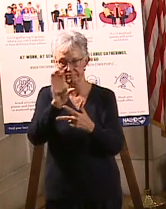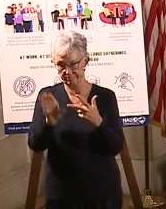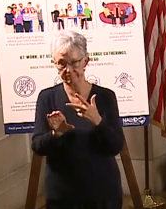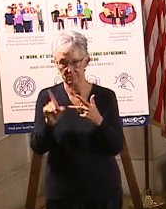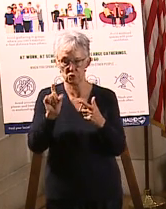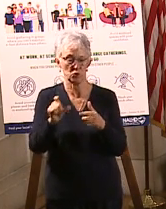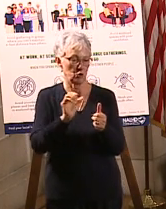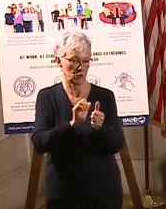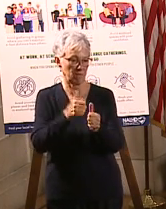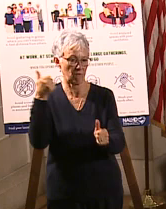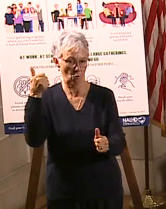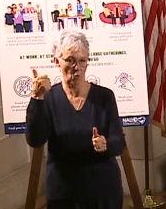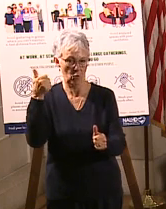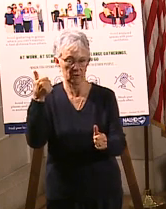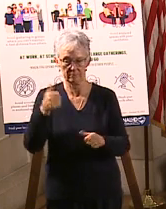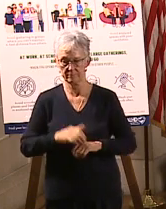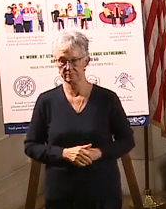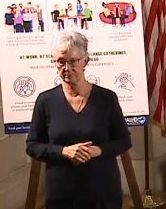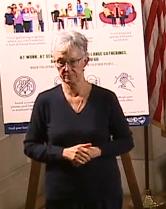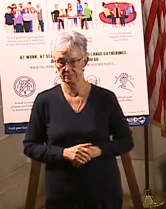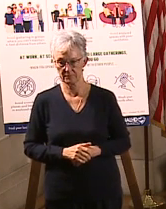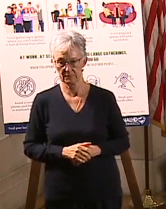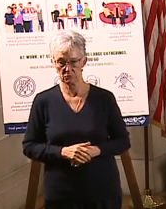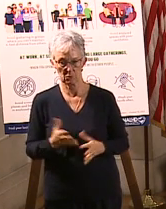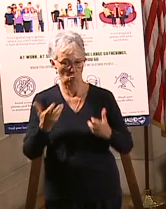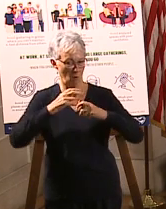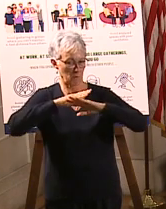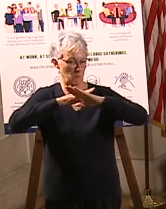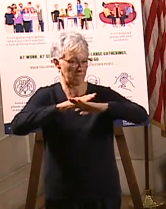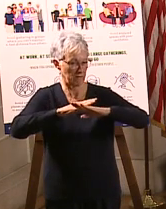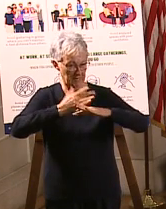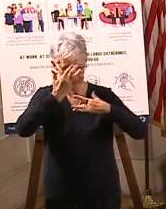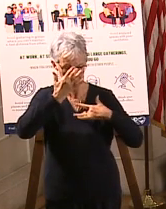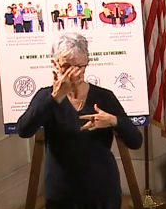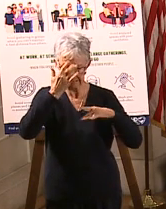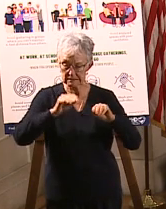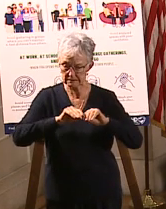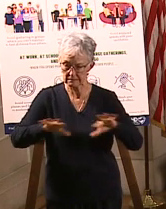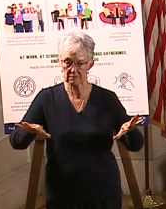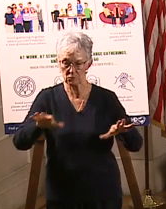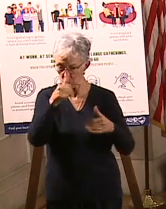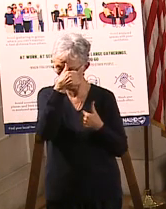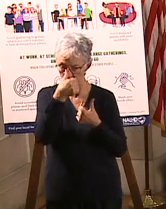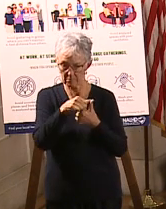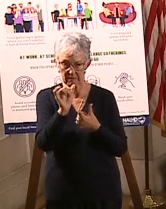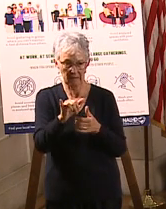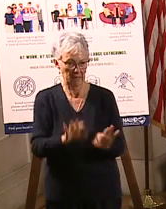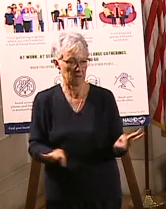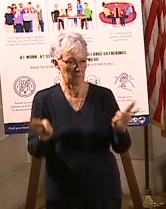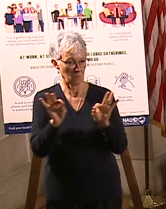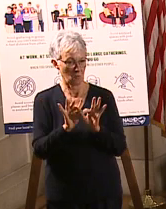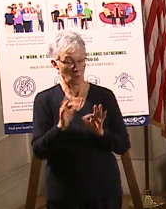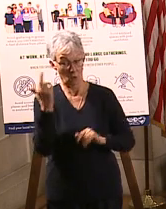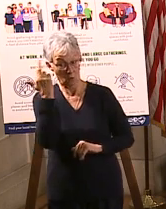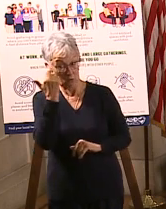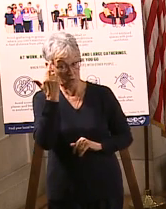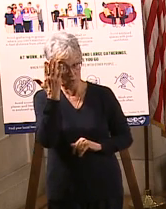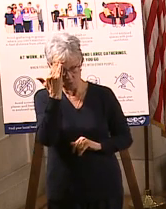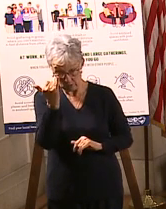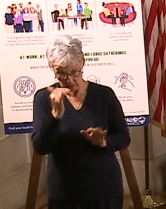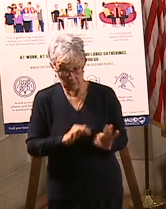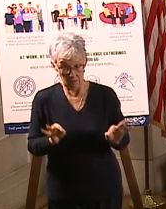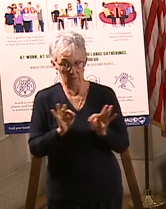those things are going to spread the virus more. So please be mindful of those sort of things. And of course, all of this is about making sure we preserve our